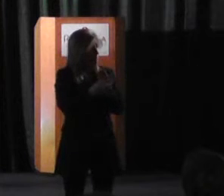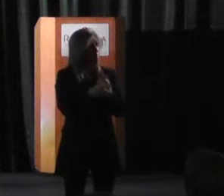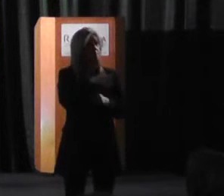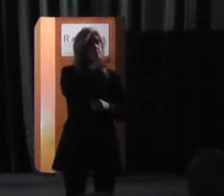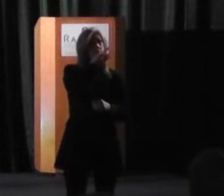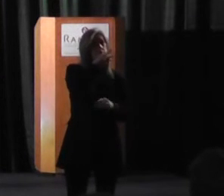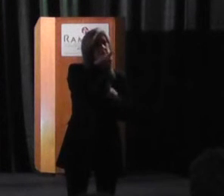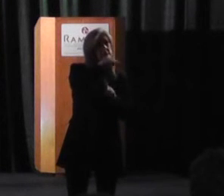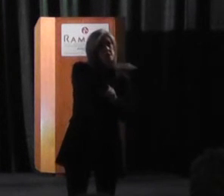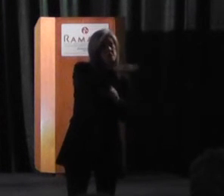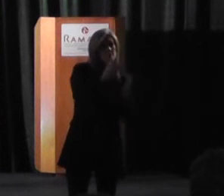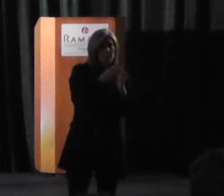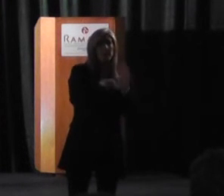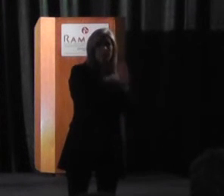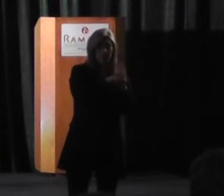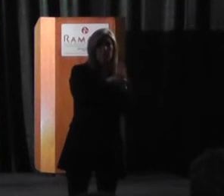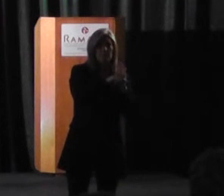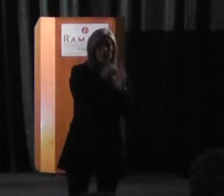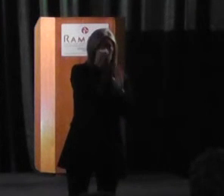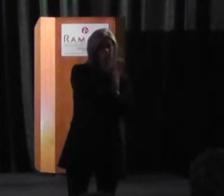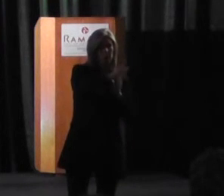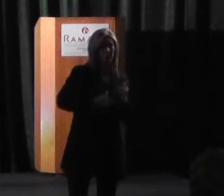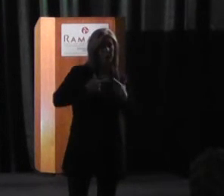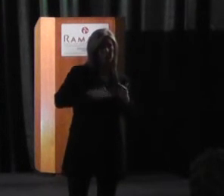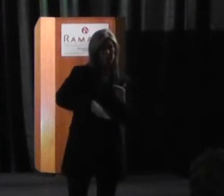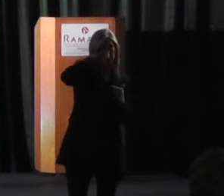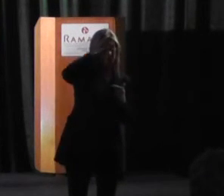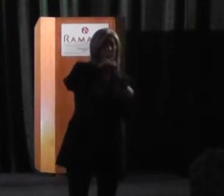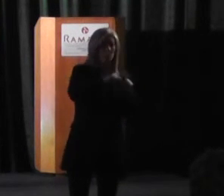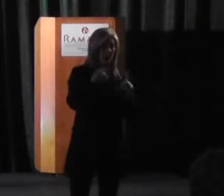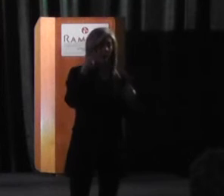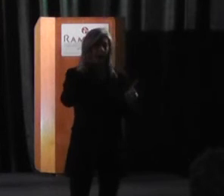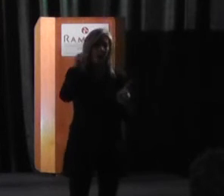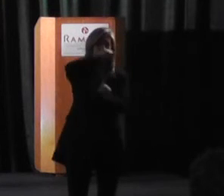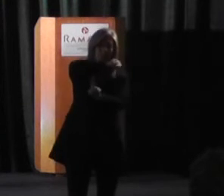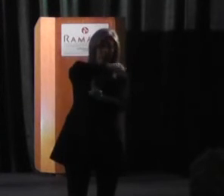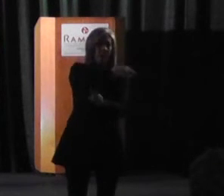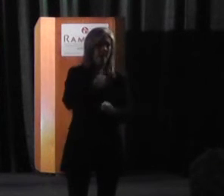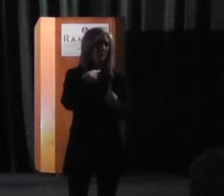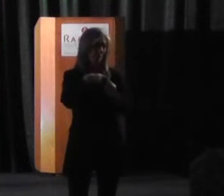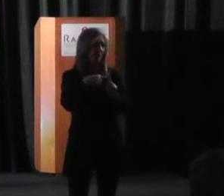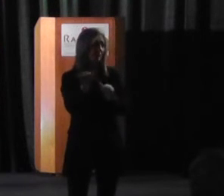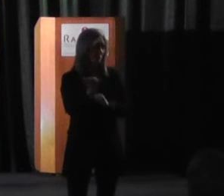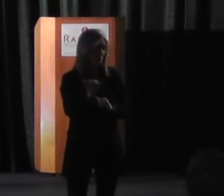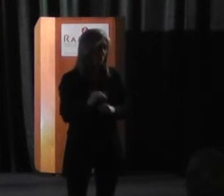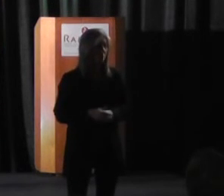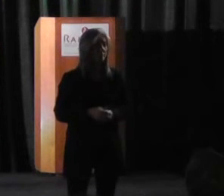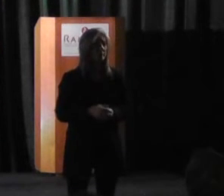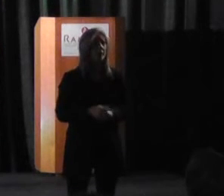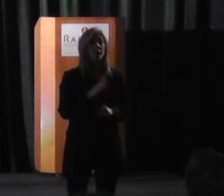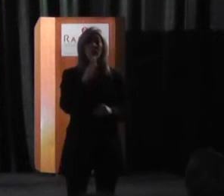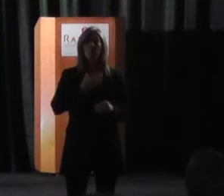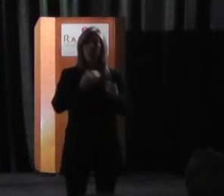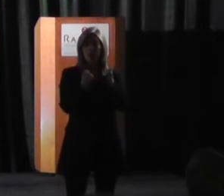negativity or struggle in their life, there are positives to it as well with what it's taught them. So today I'm going to leave